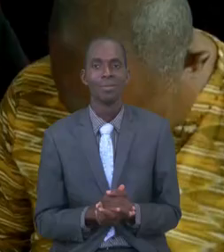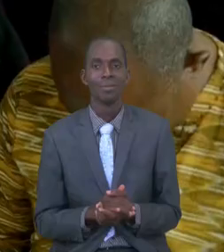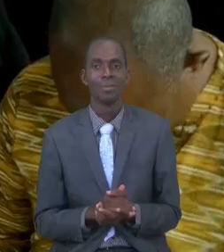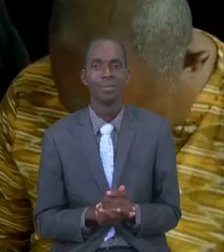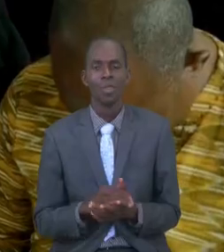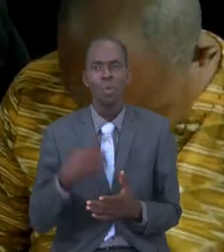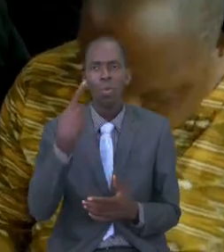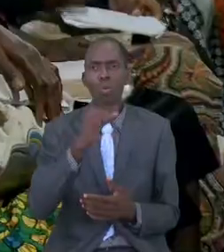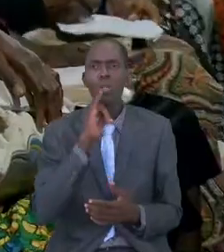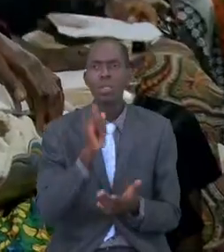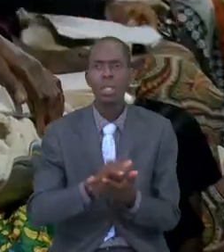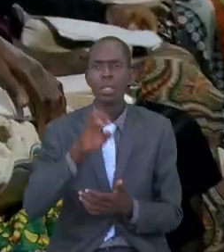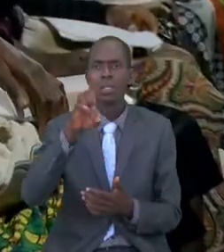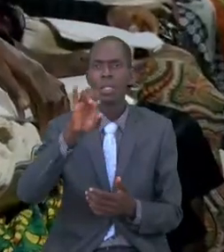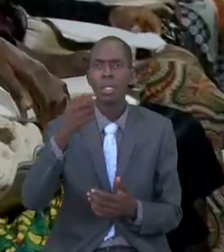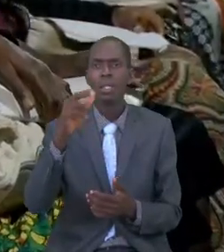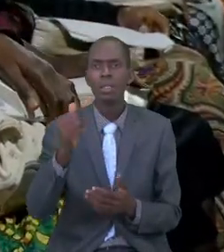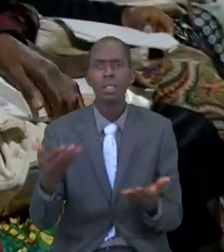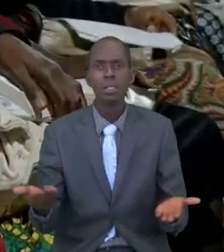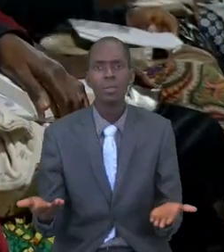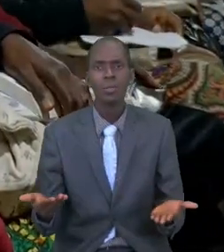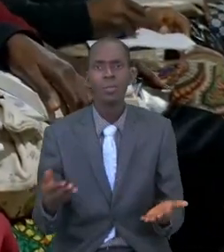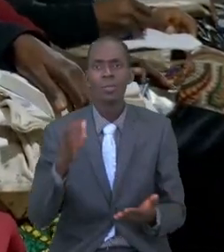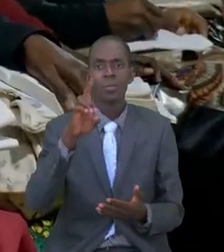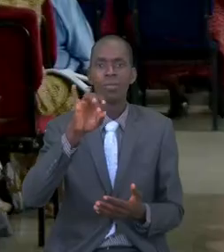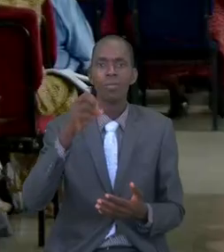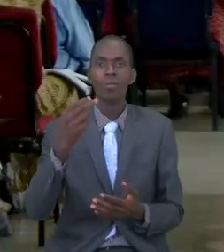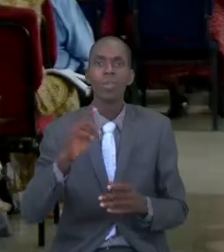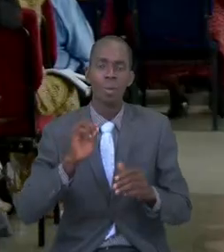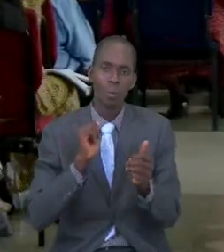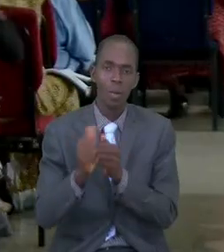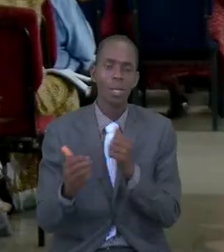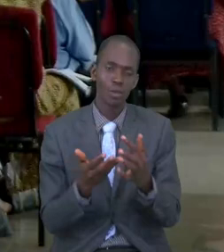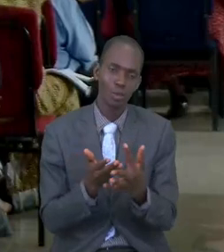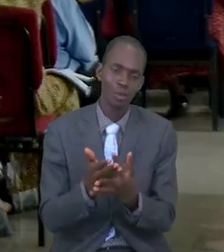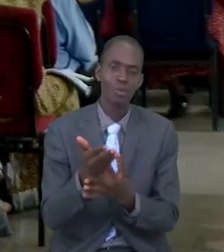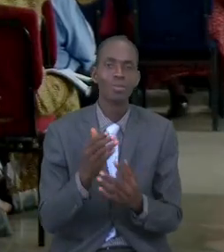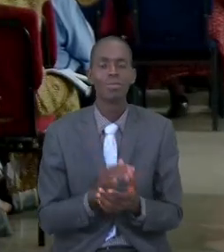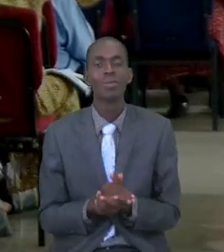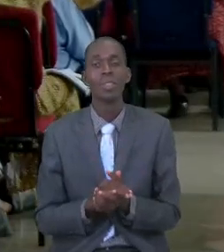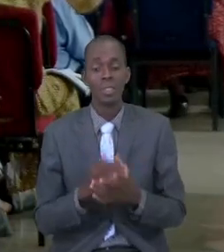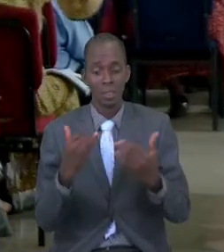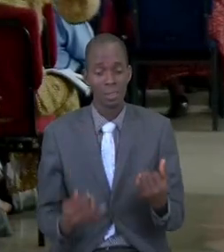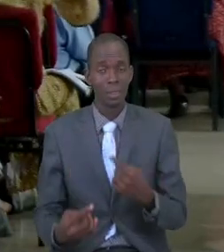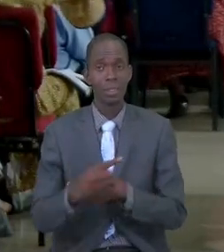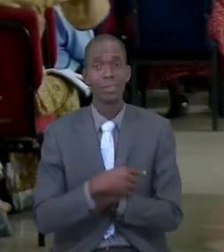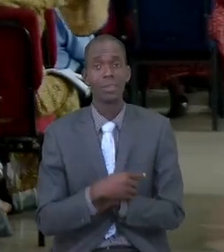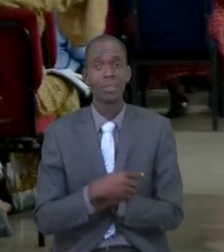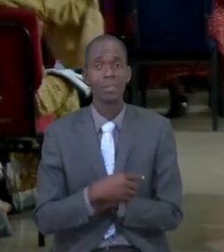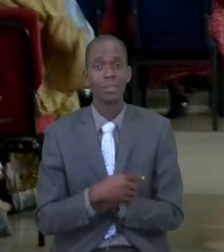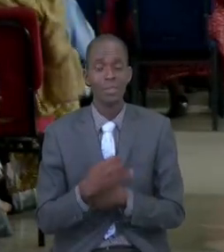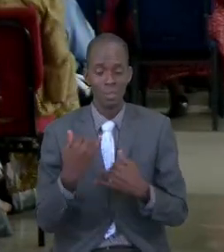Where is Elisha? Elisha went over. This day,